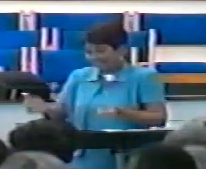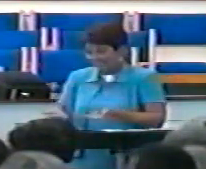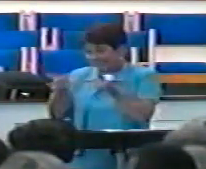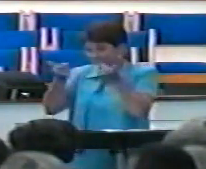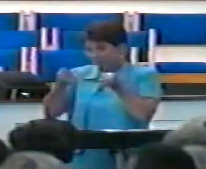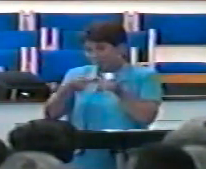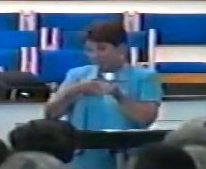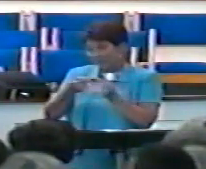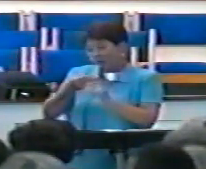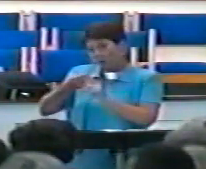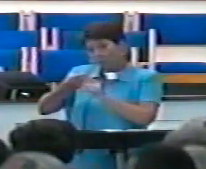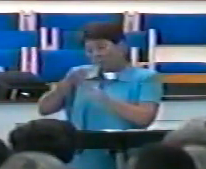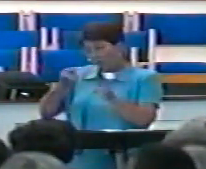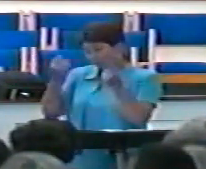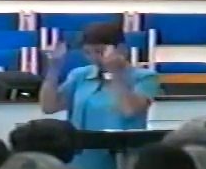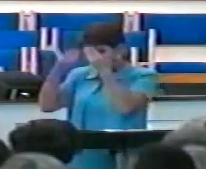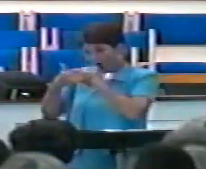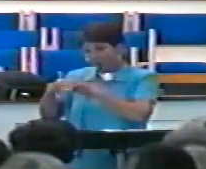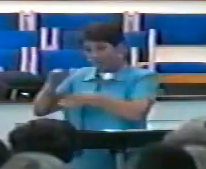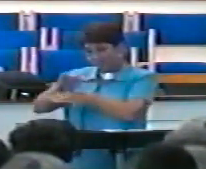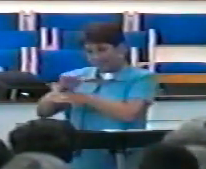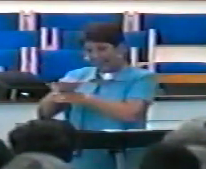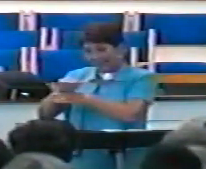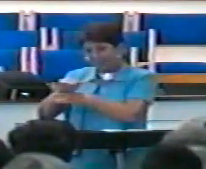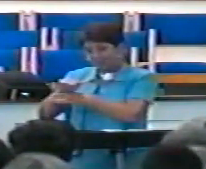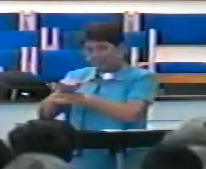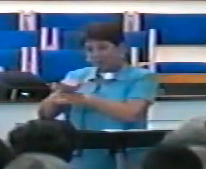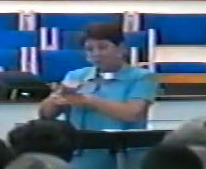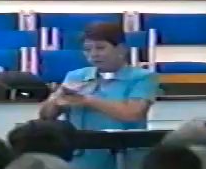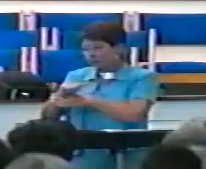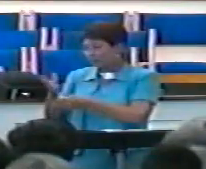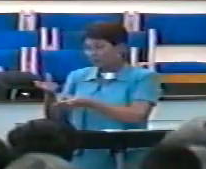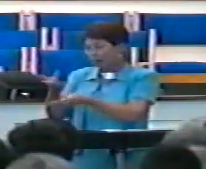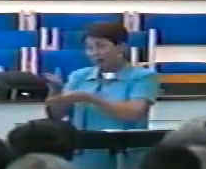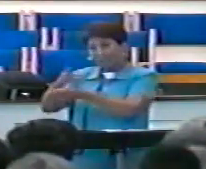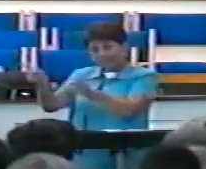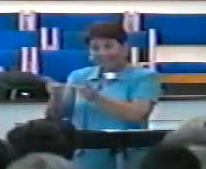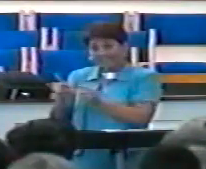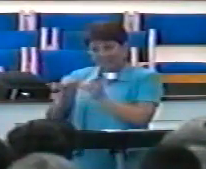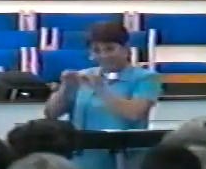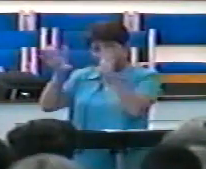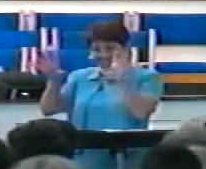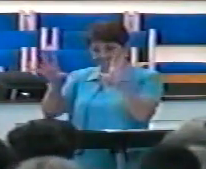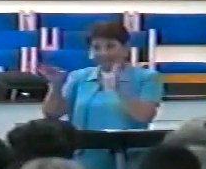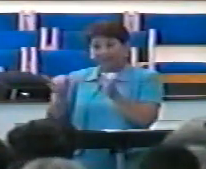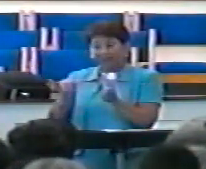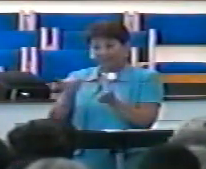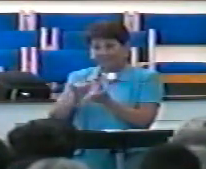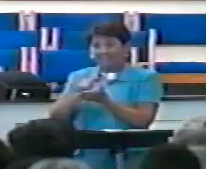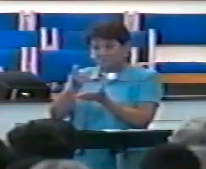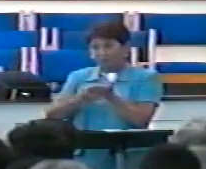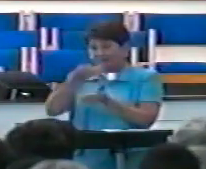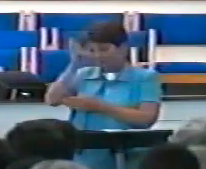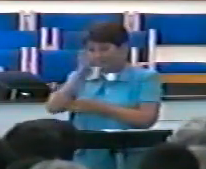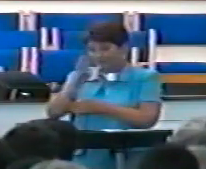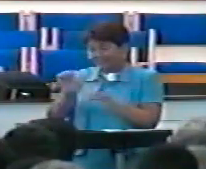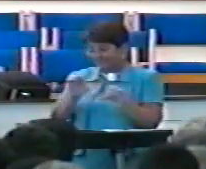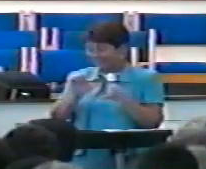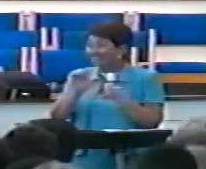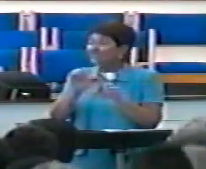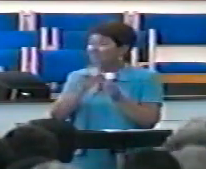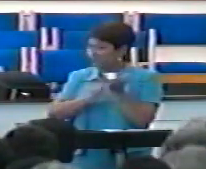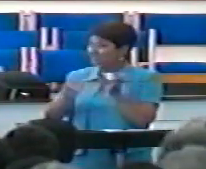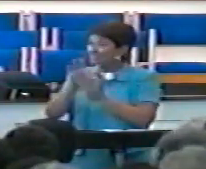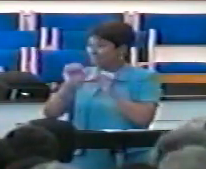His name. He lifted me, and that's what He can do for you today, beloved. He can lift you where you are. Notice here the disciples, they